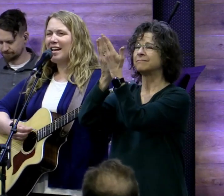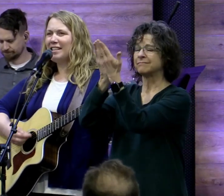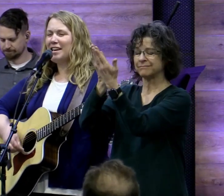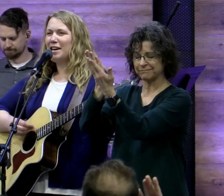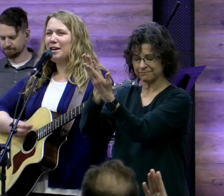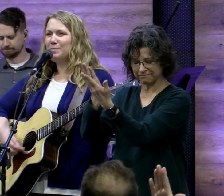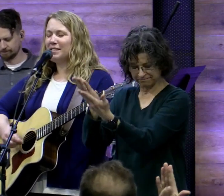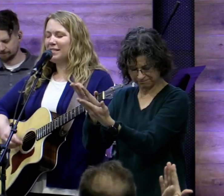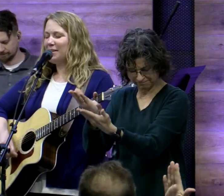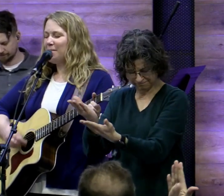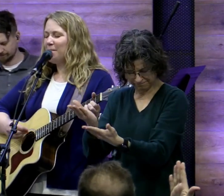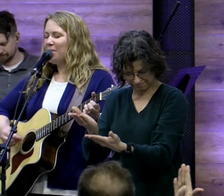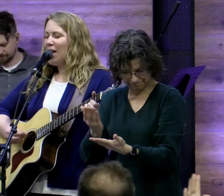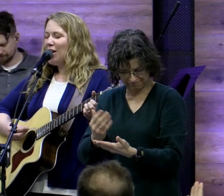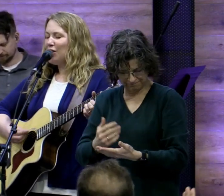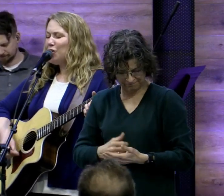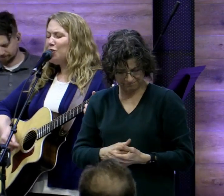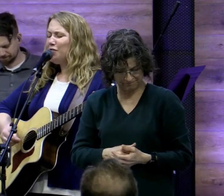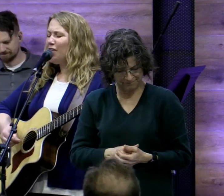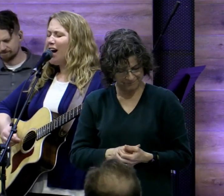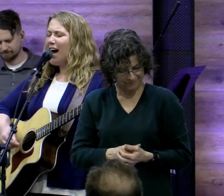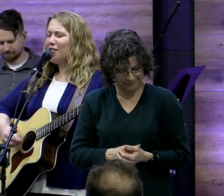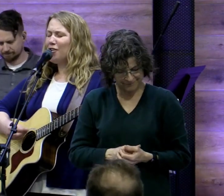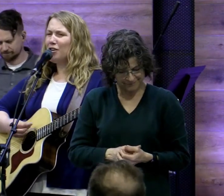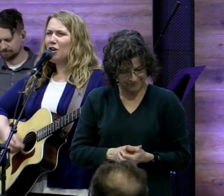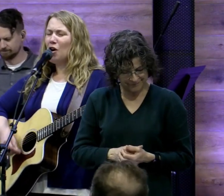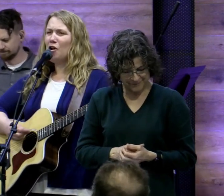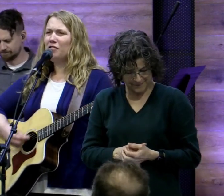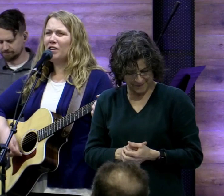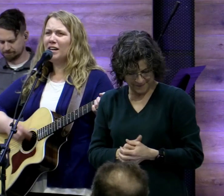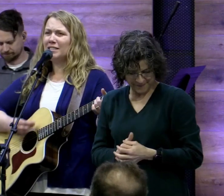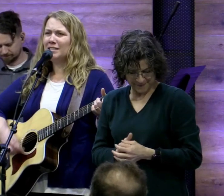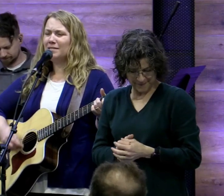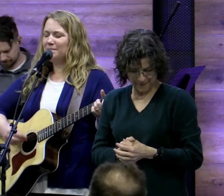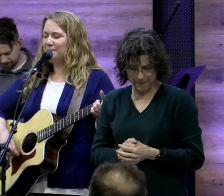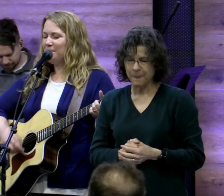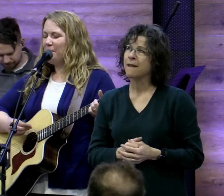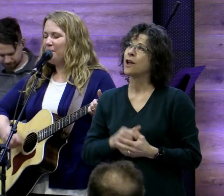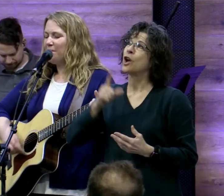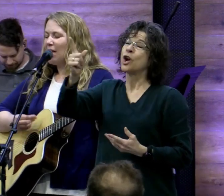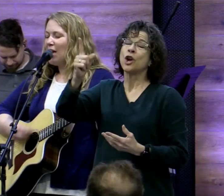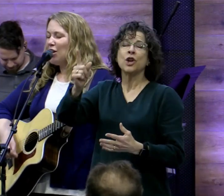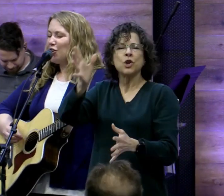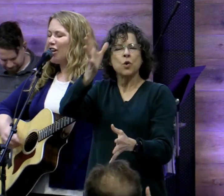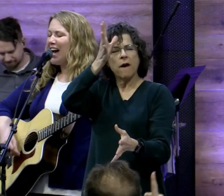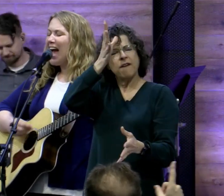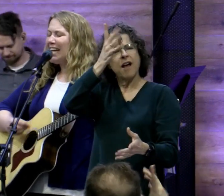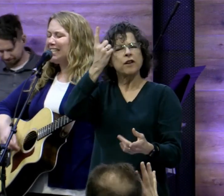Thank you.